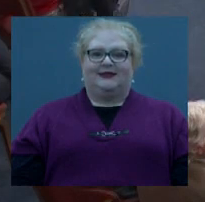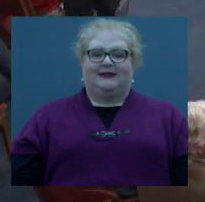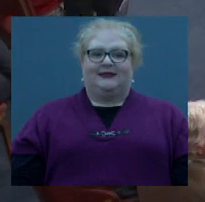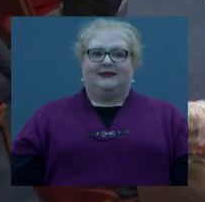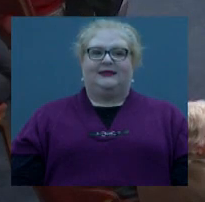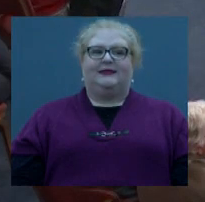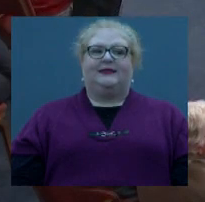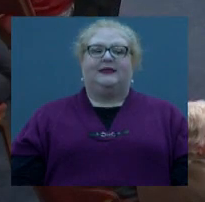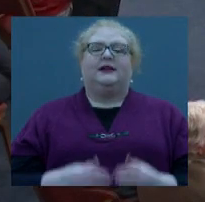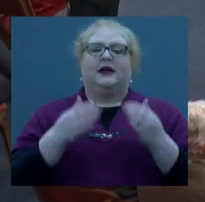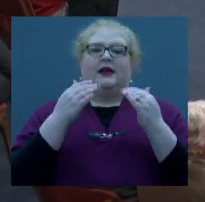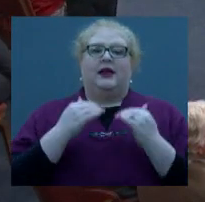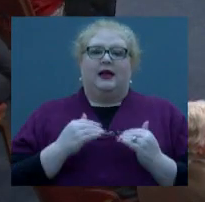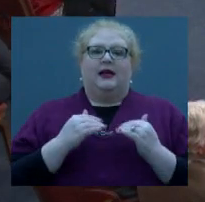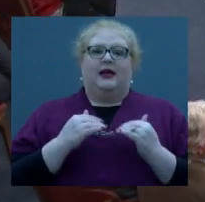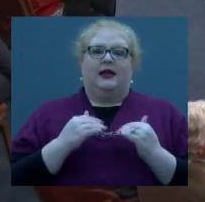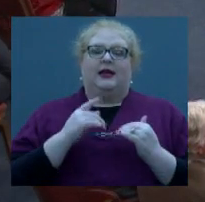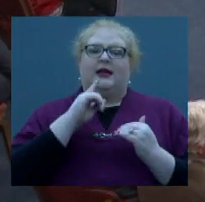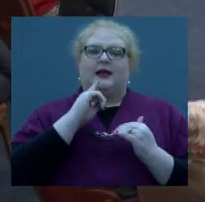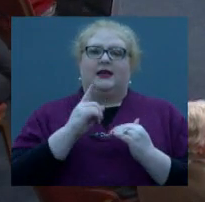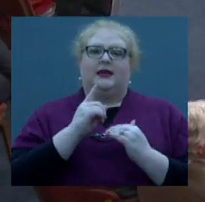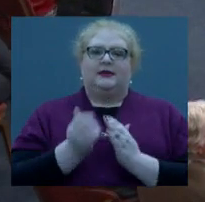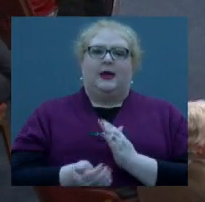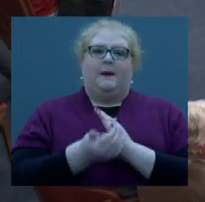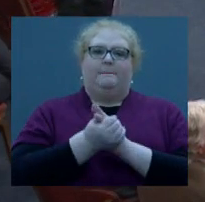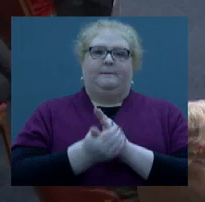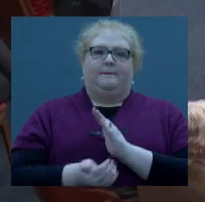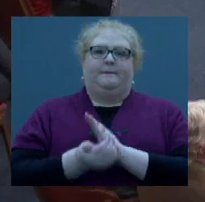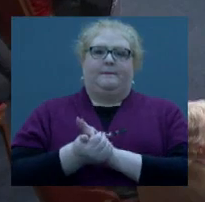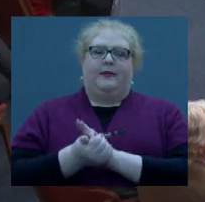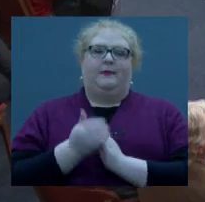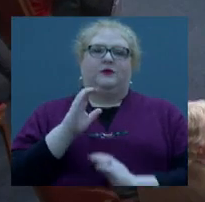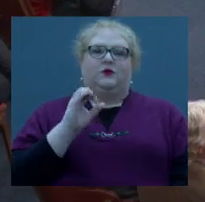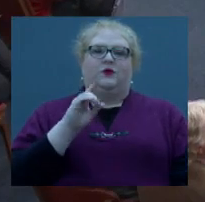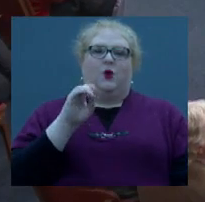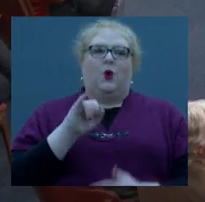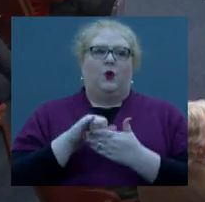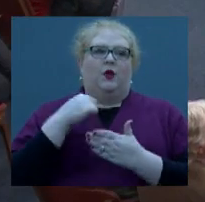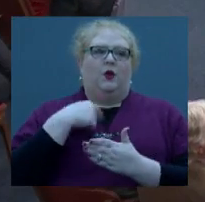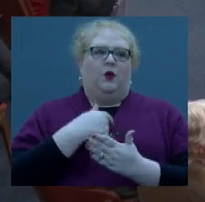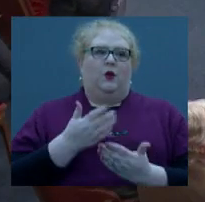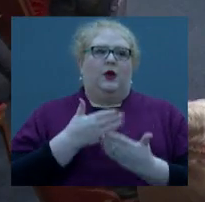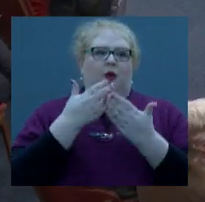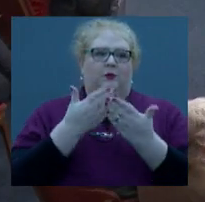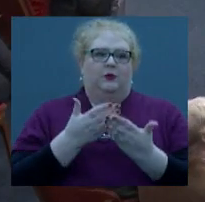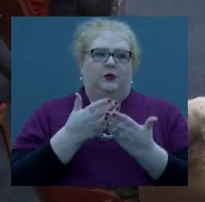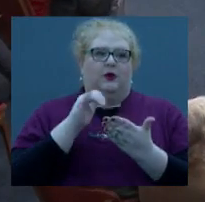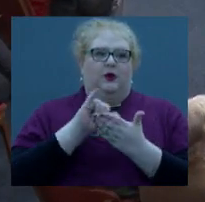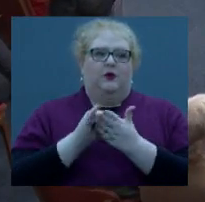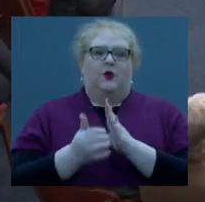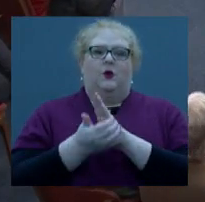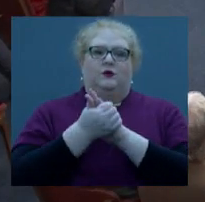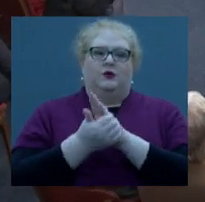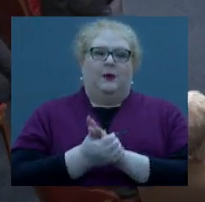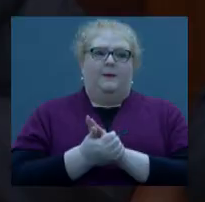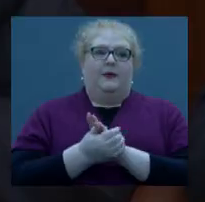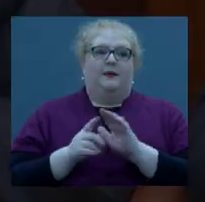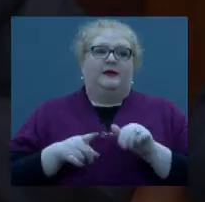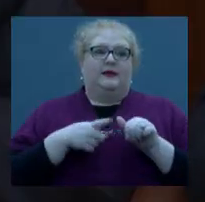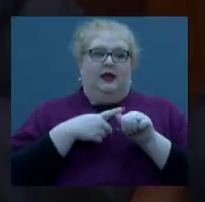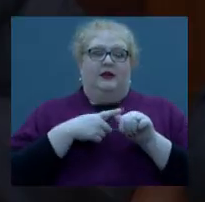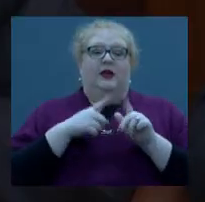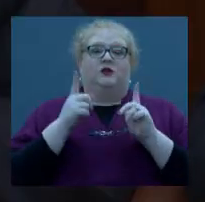The next item is amendments to our codes that was presented to y'all. These amendments, initially when it started, is